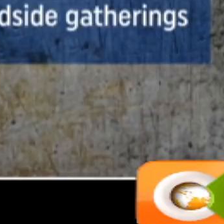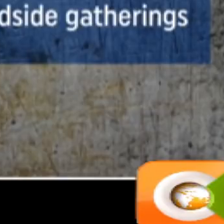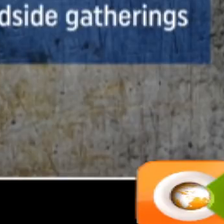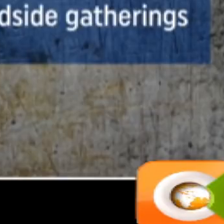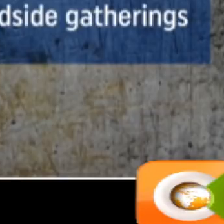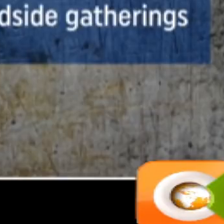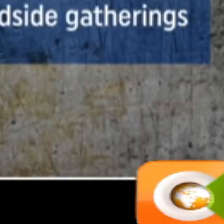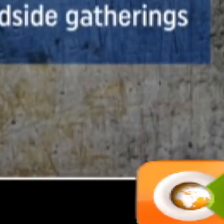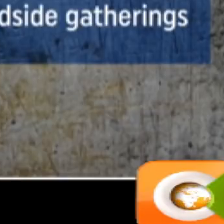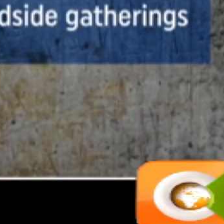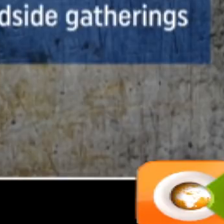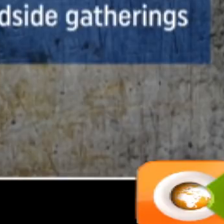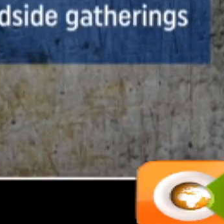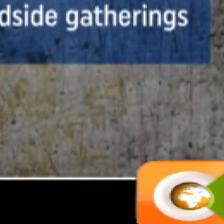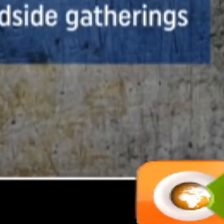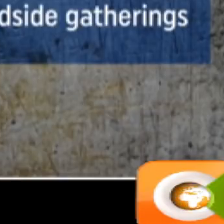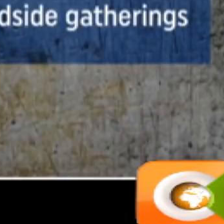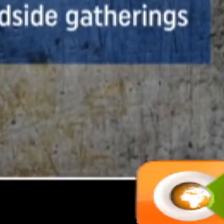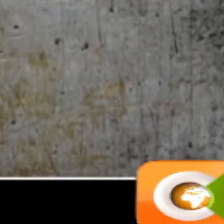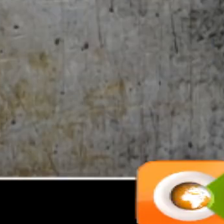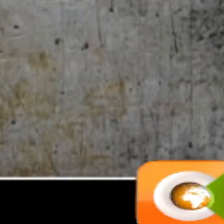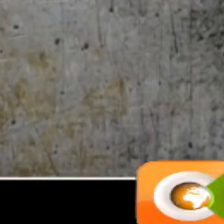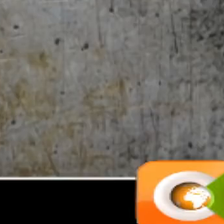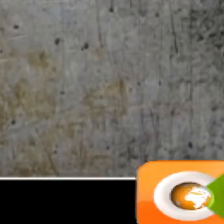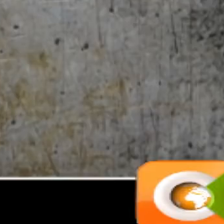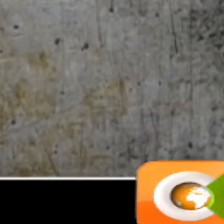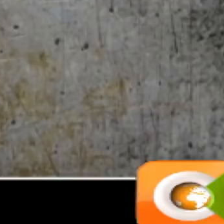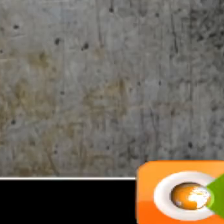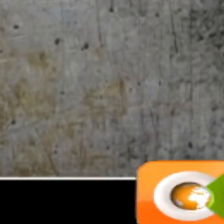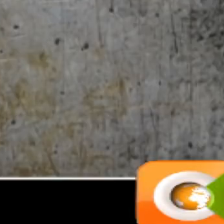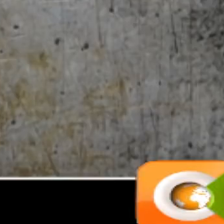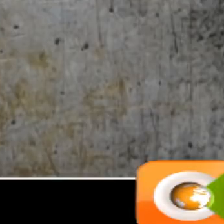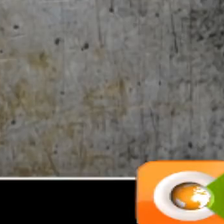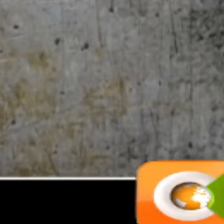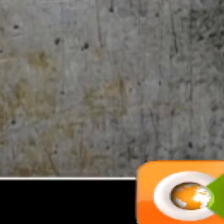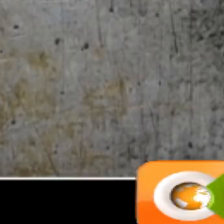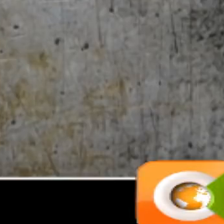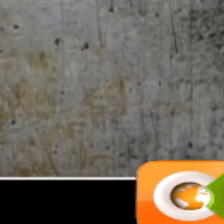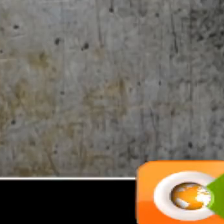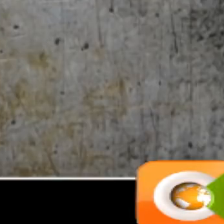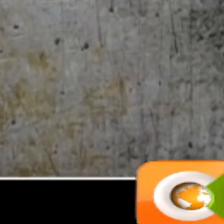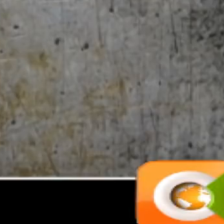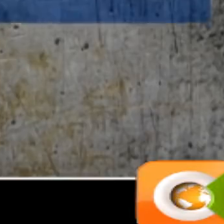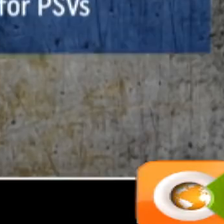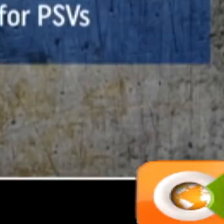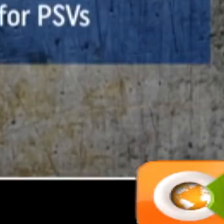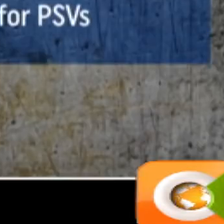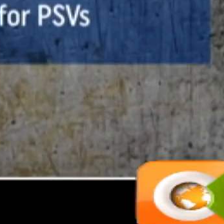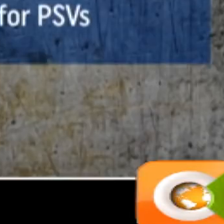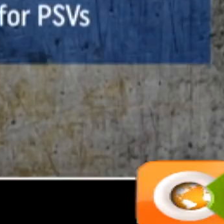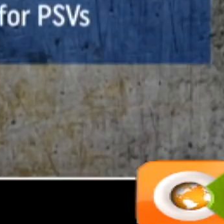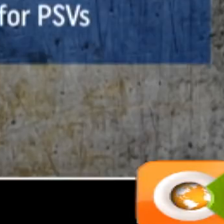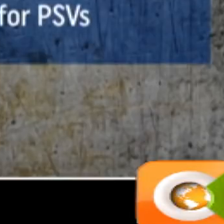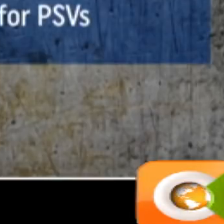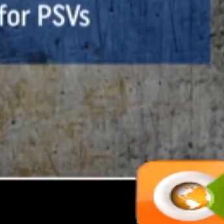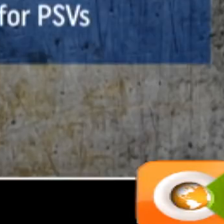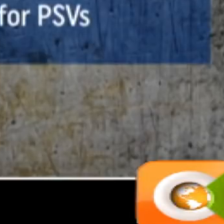also the roadblocks that we used to find, they are literally non-existent. And then beyond that, there is also